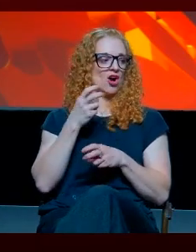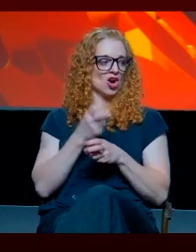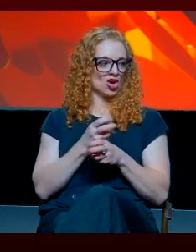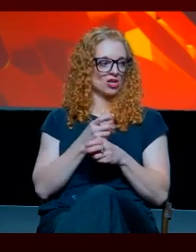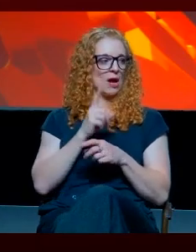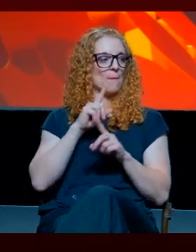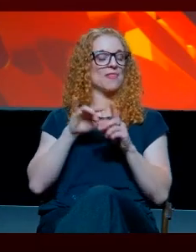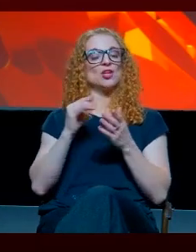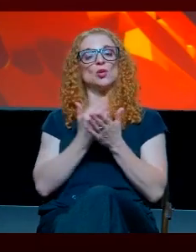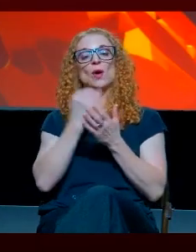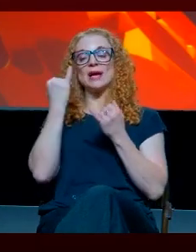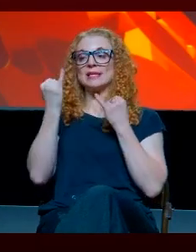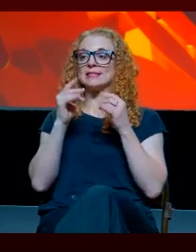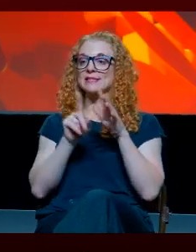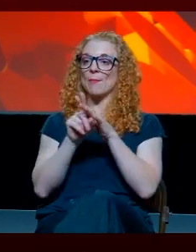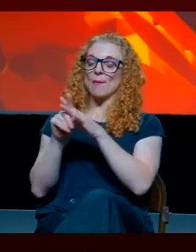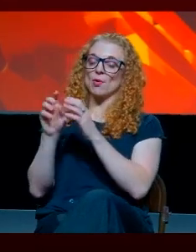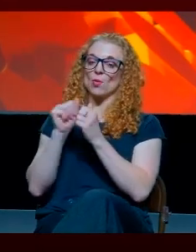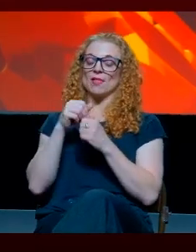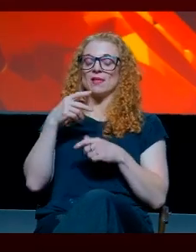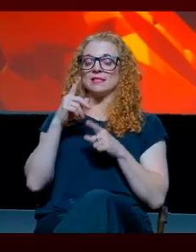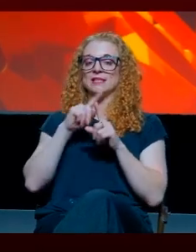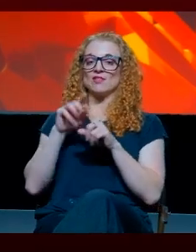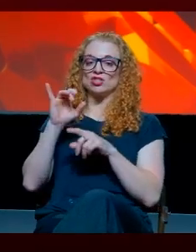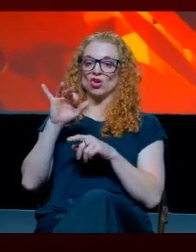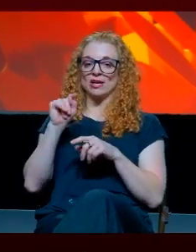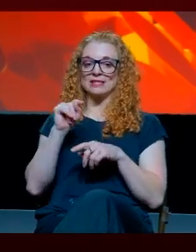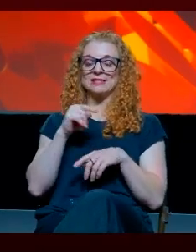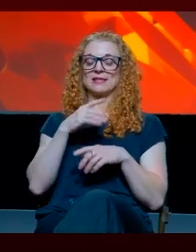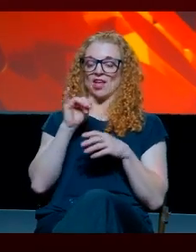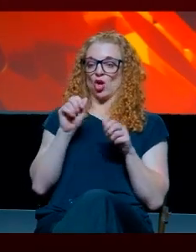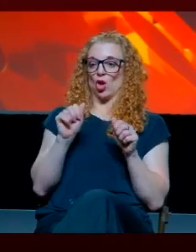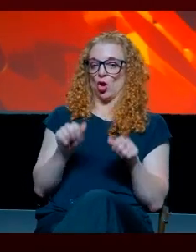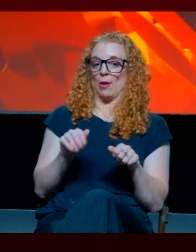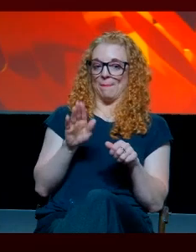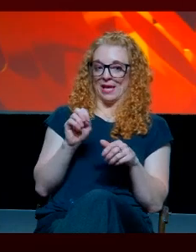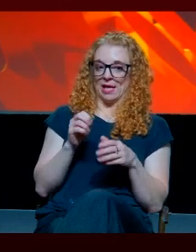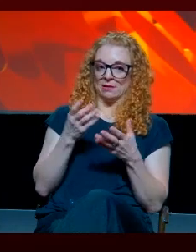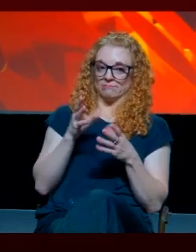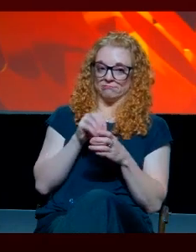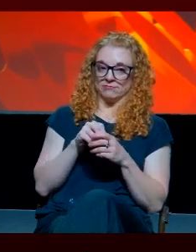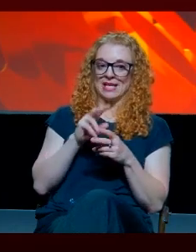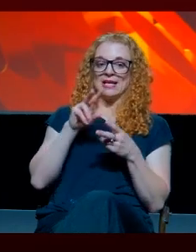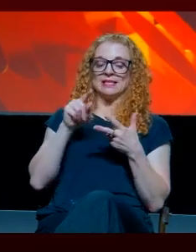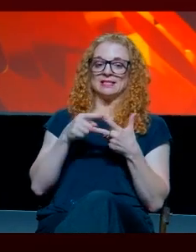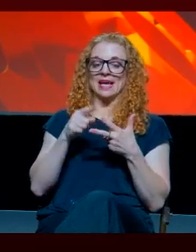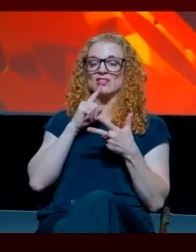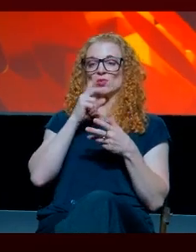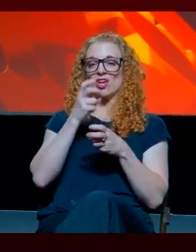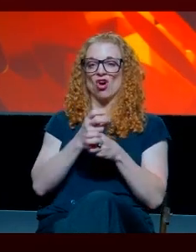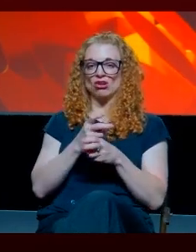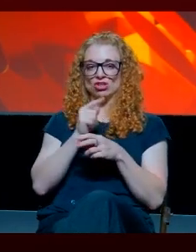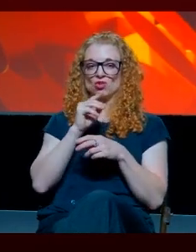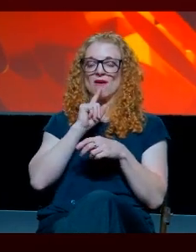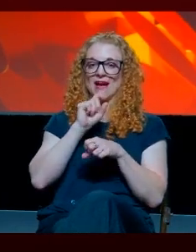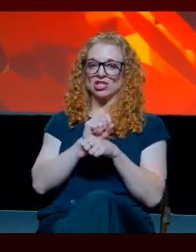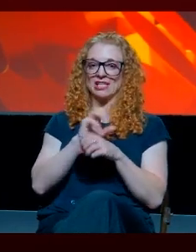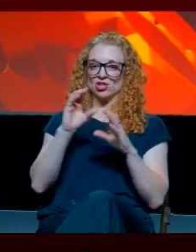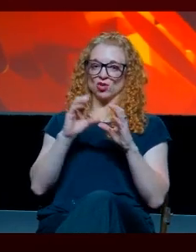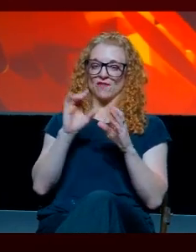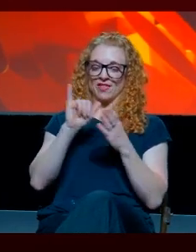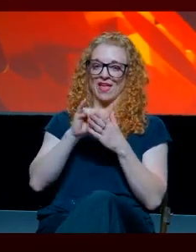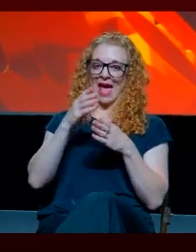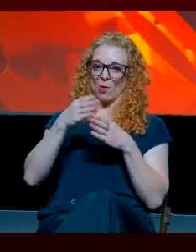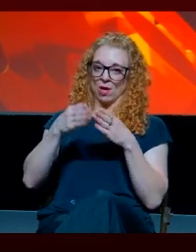there's new ideas that have come up with peak circuits that come into this that could be potentially. The second is it's very hard to actually certify the